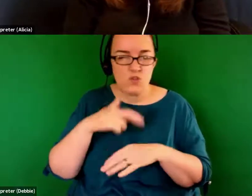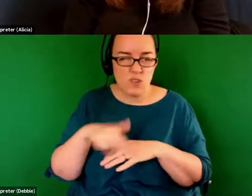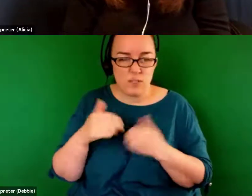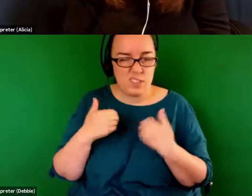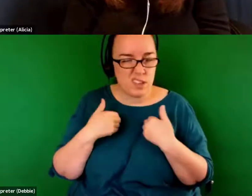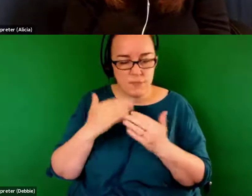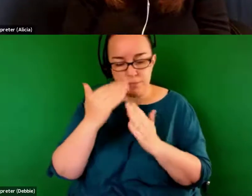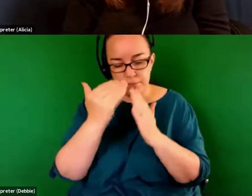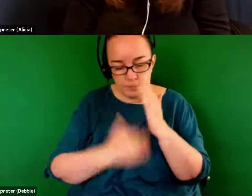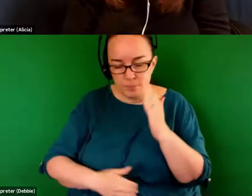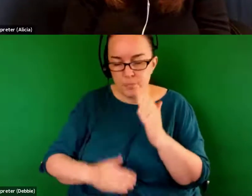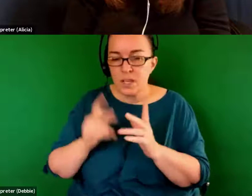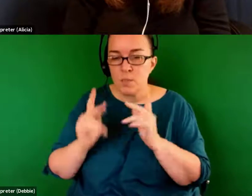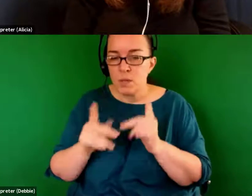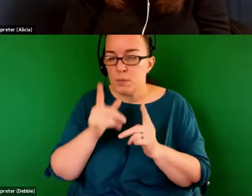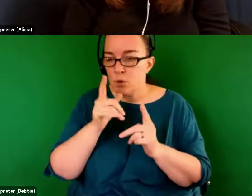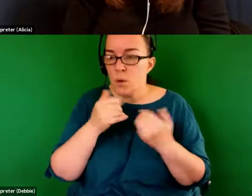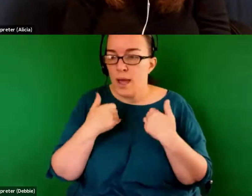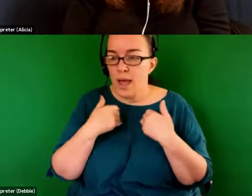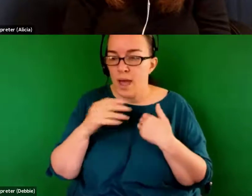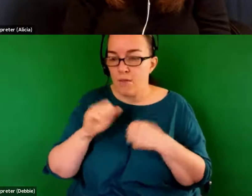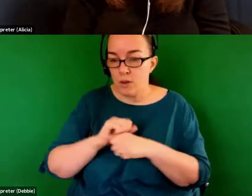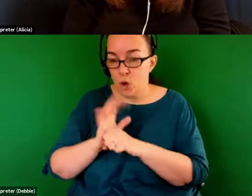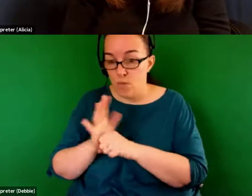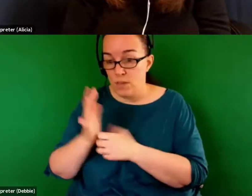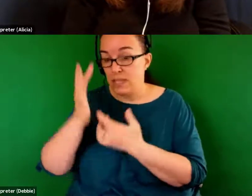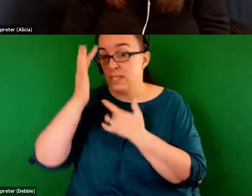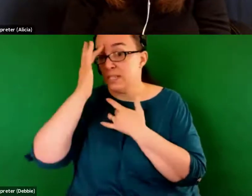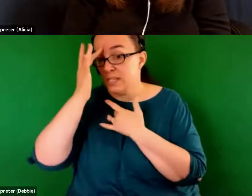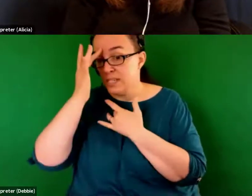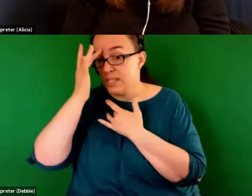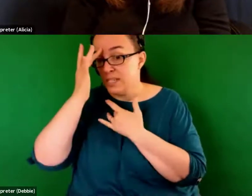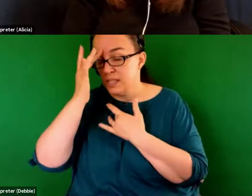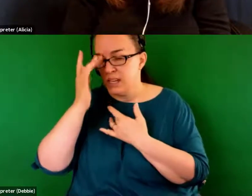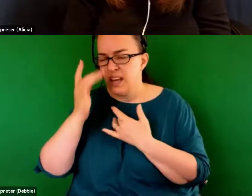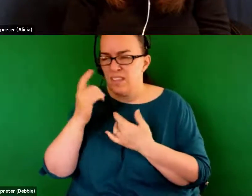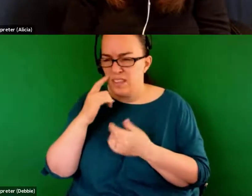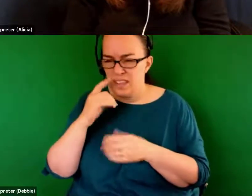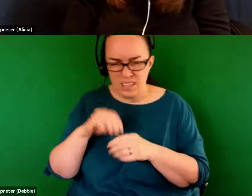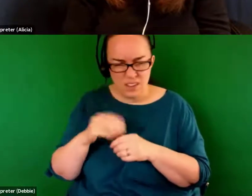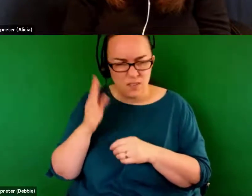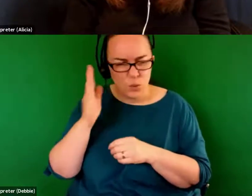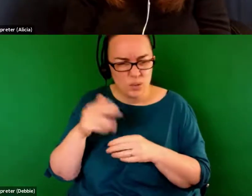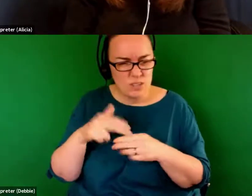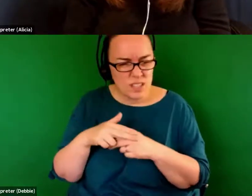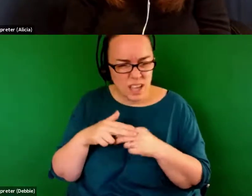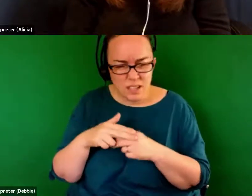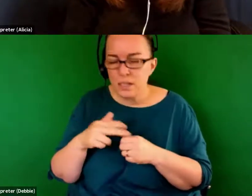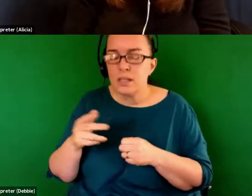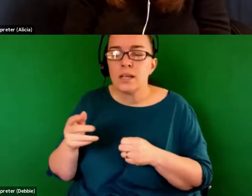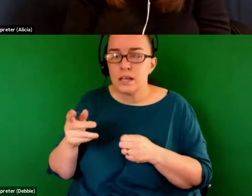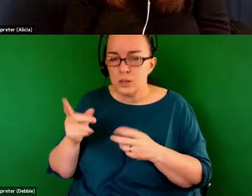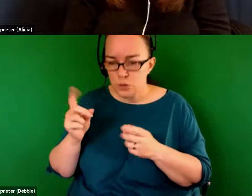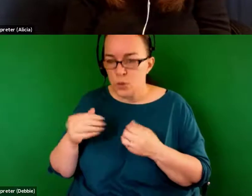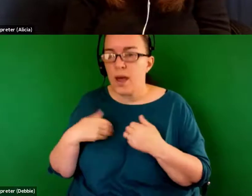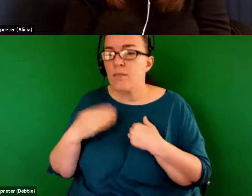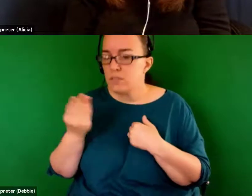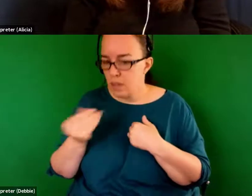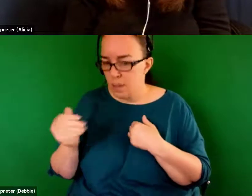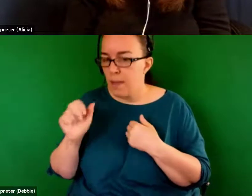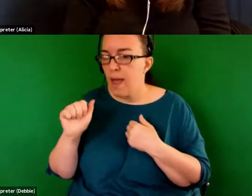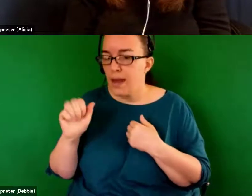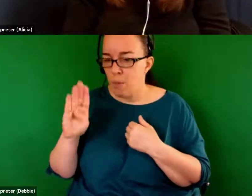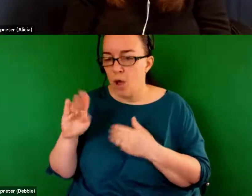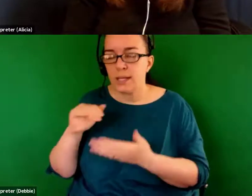have, that people that do have COVID infection actually do, and I think I might have it in a future slide, they do have some antibodies